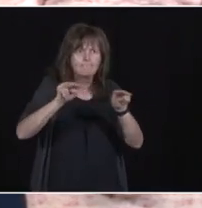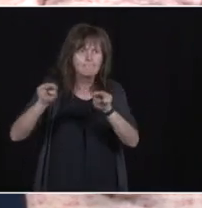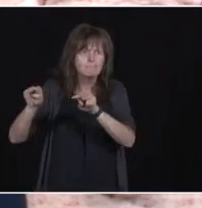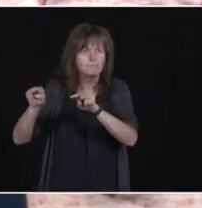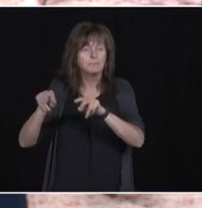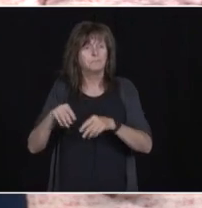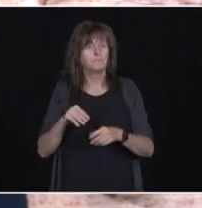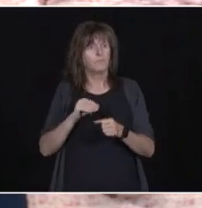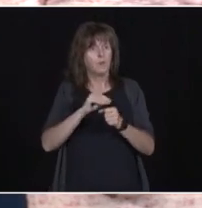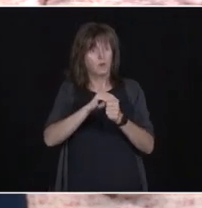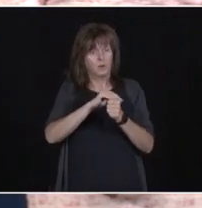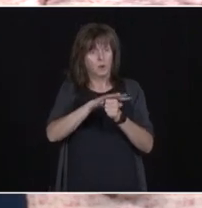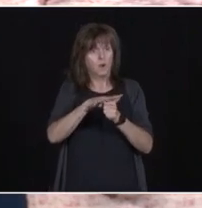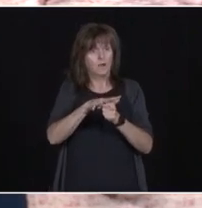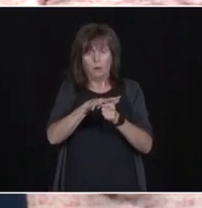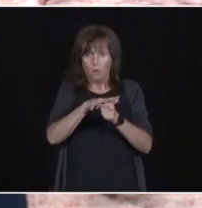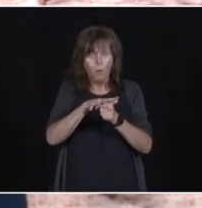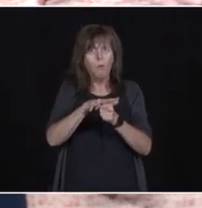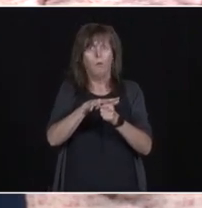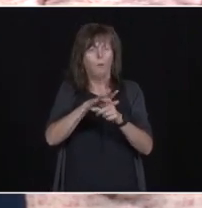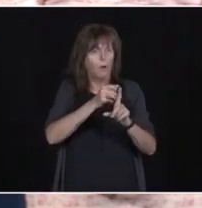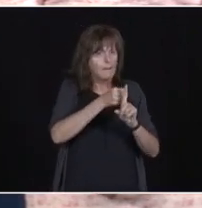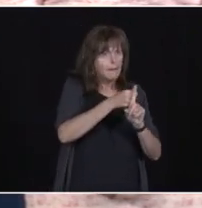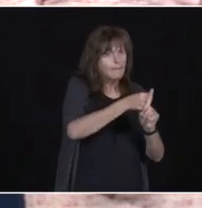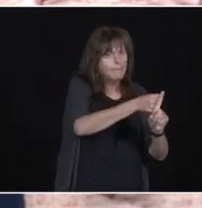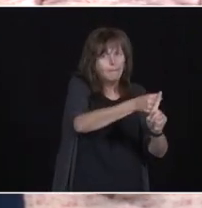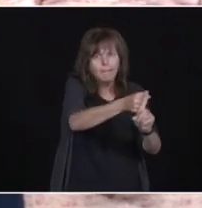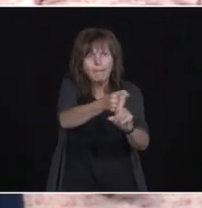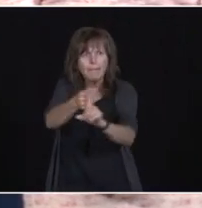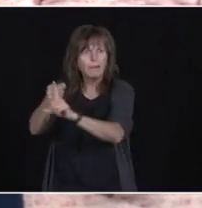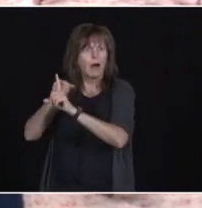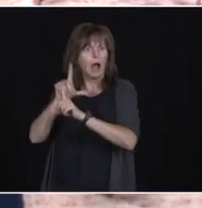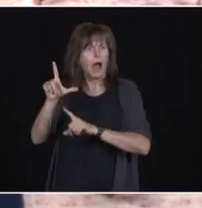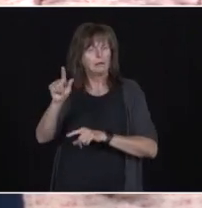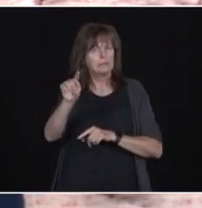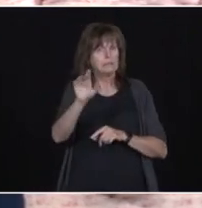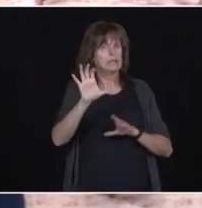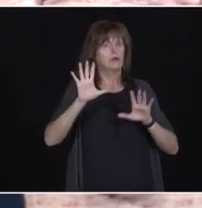are continuing to take a transparent effort